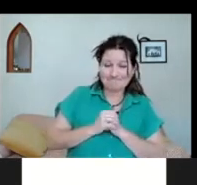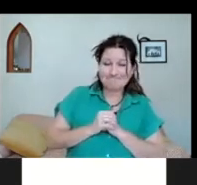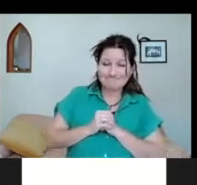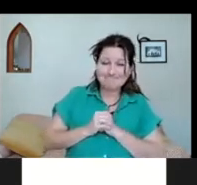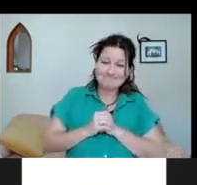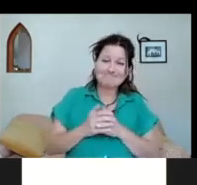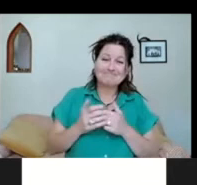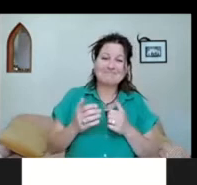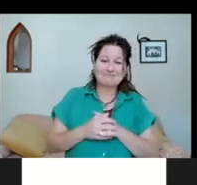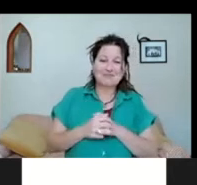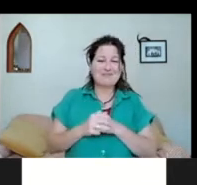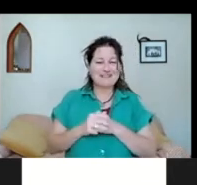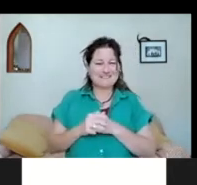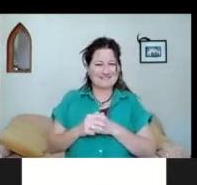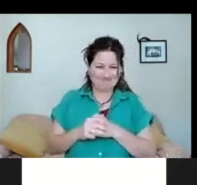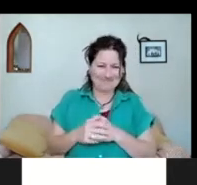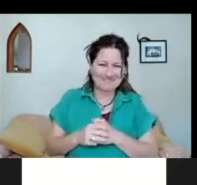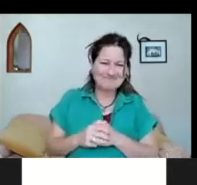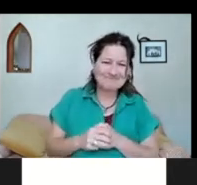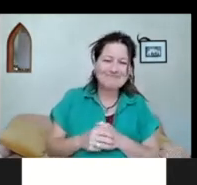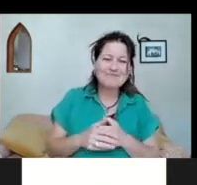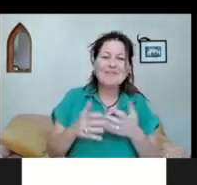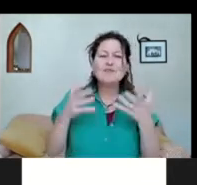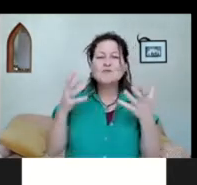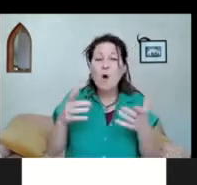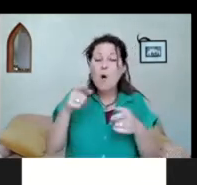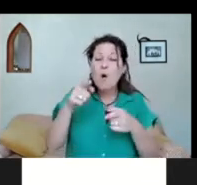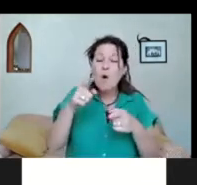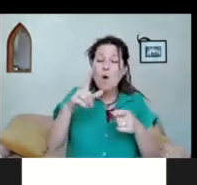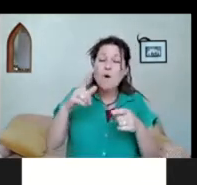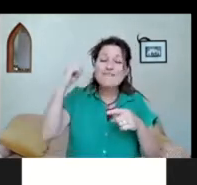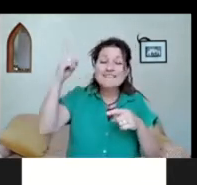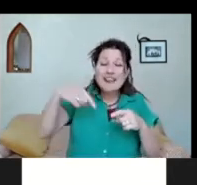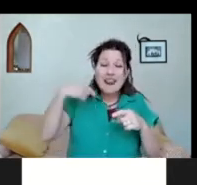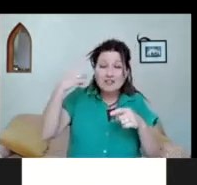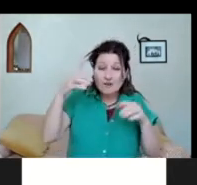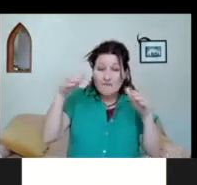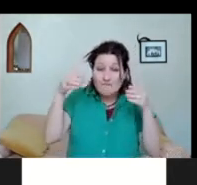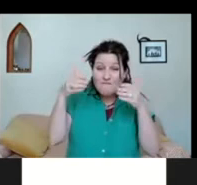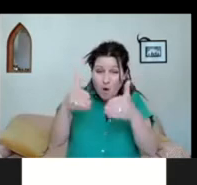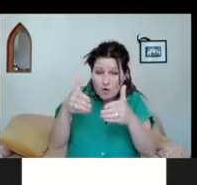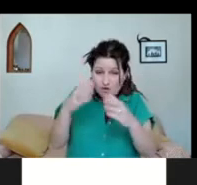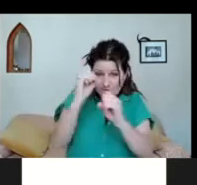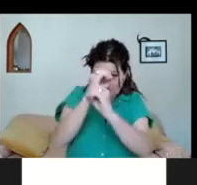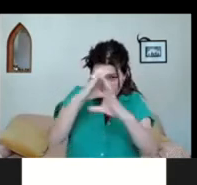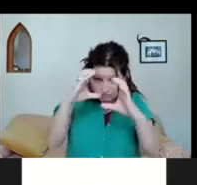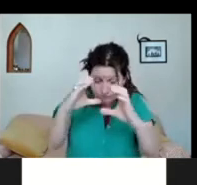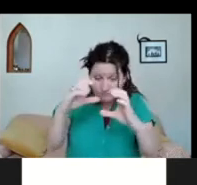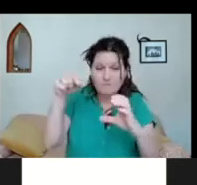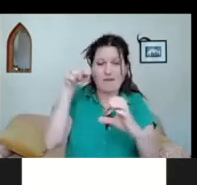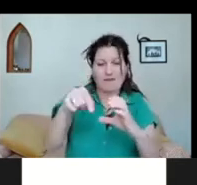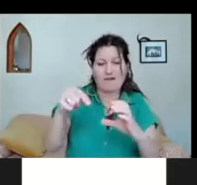obviously it's London centric and London focused. So if that comes up in the making of the